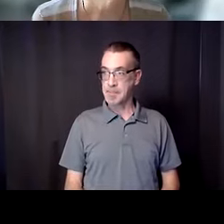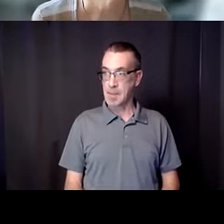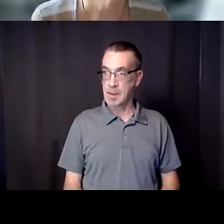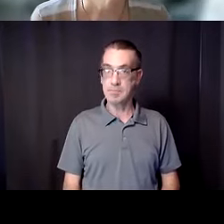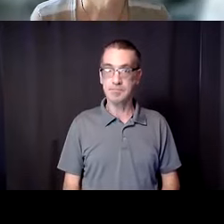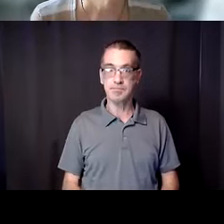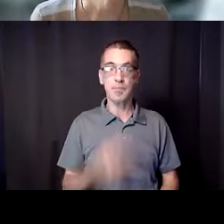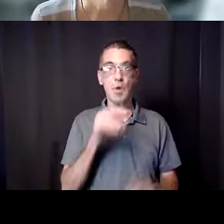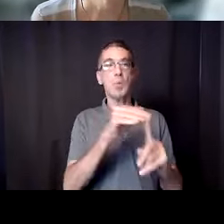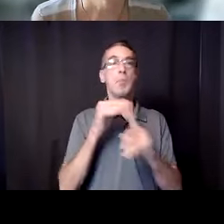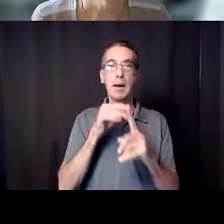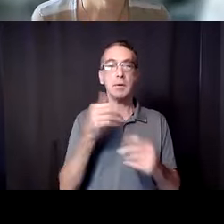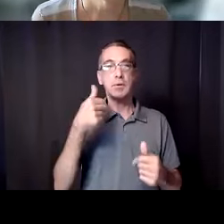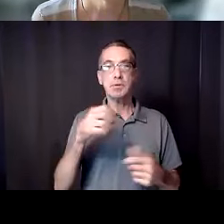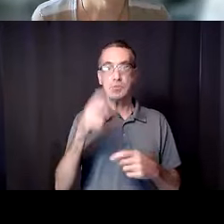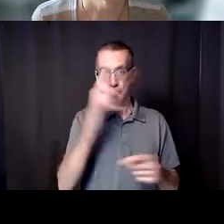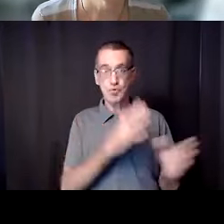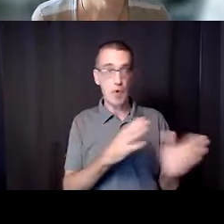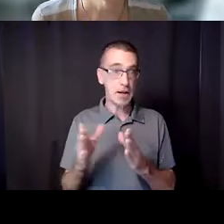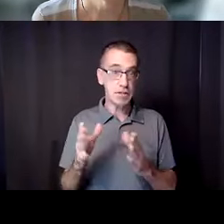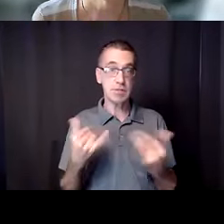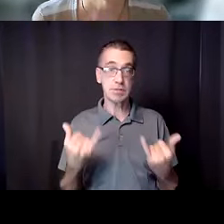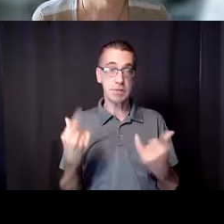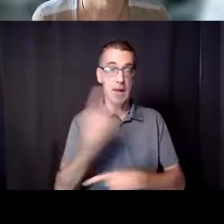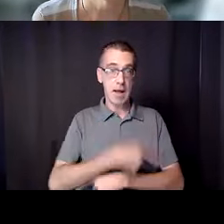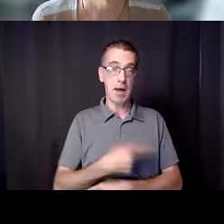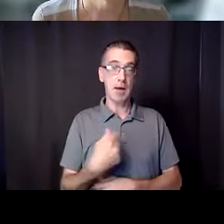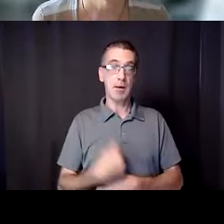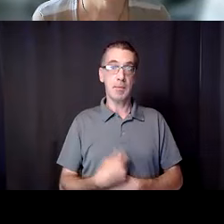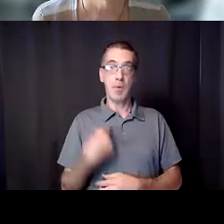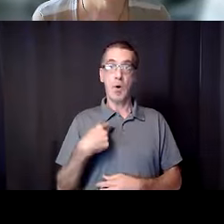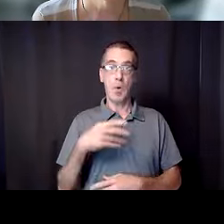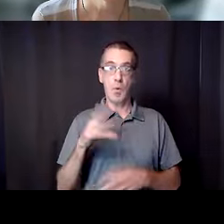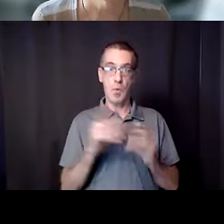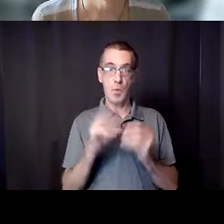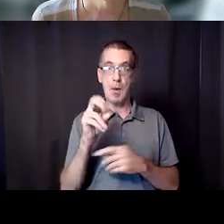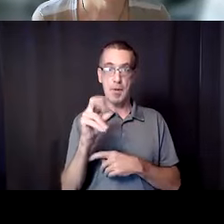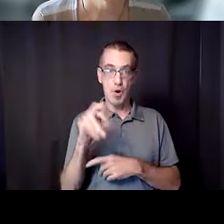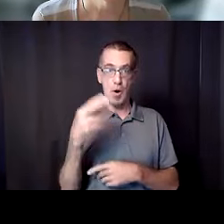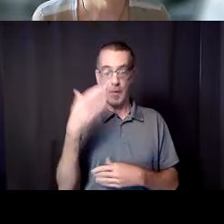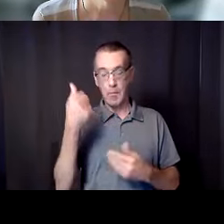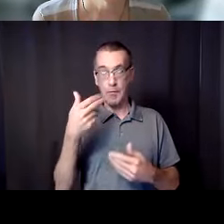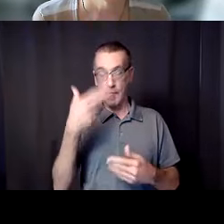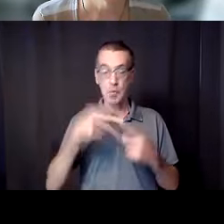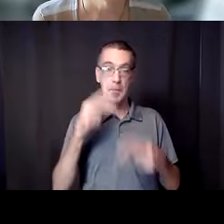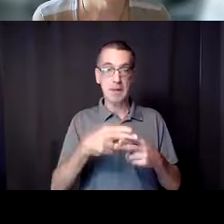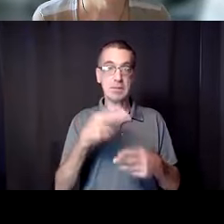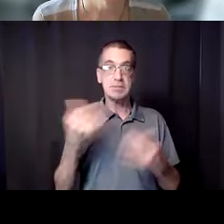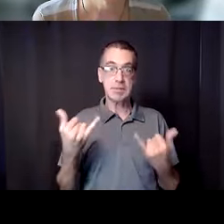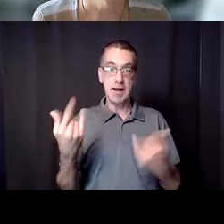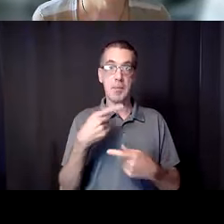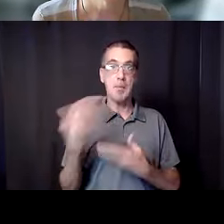So just as a reminder, strategies, today our webinar, I almost forgot to mention, is brought to you today